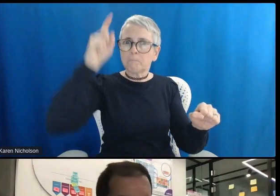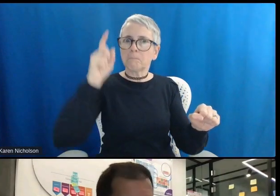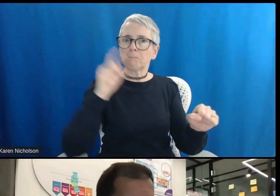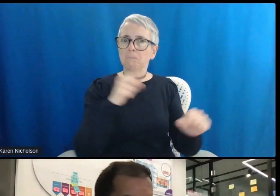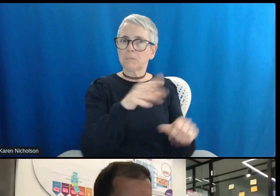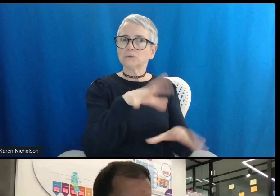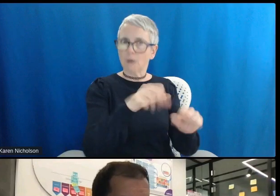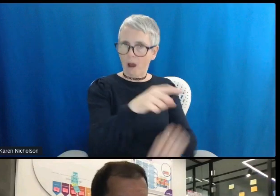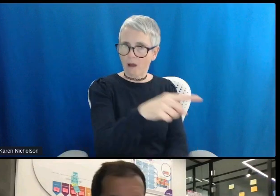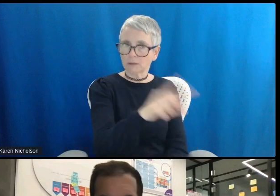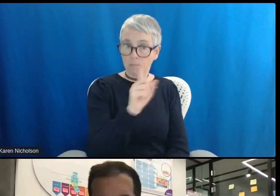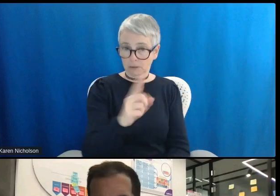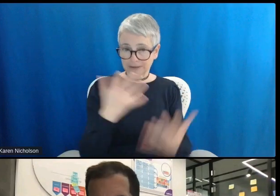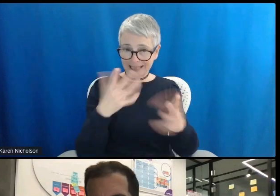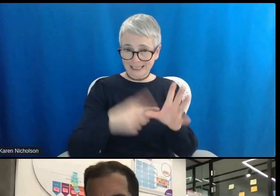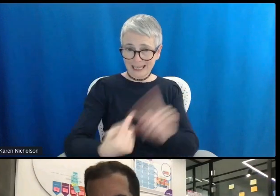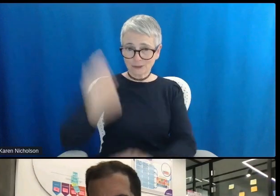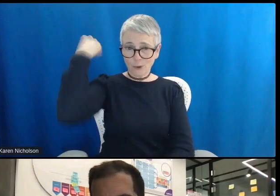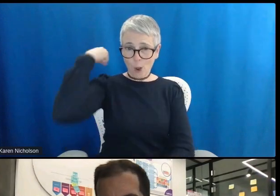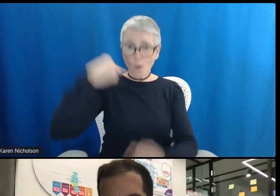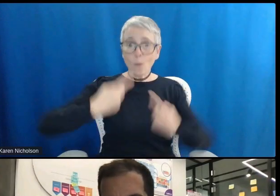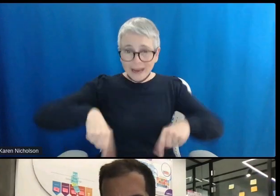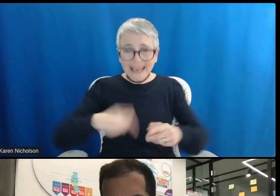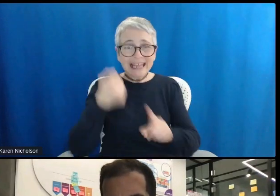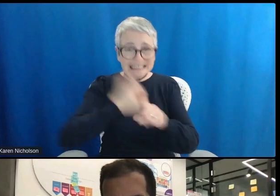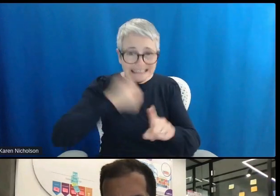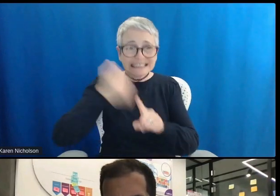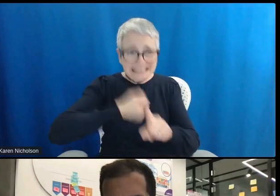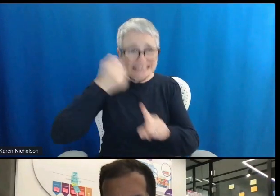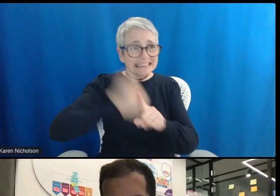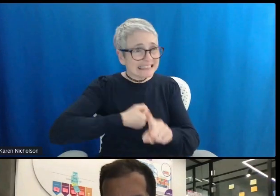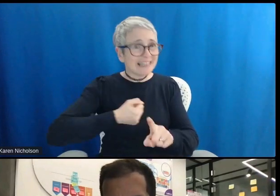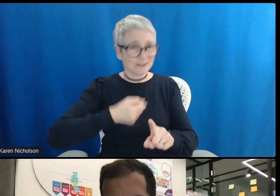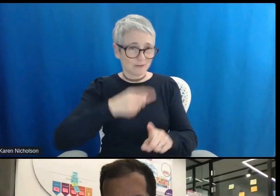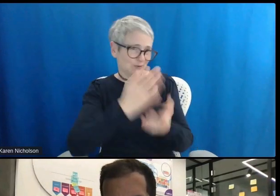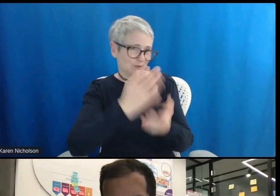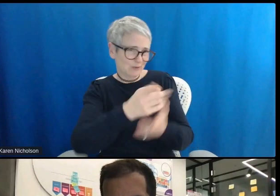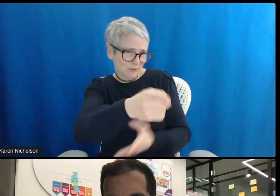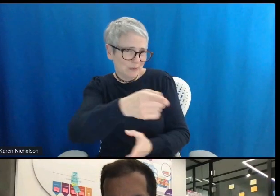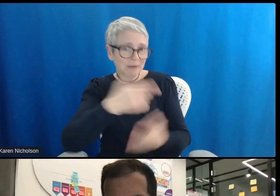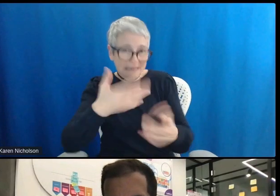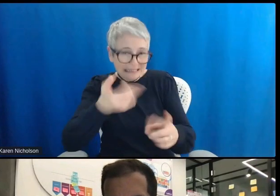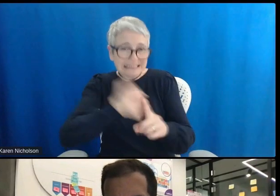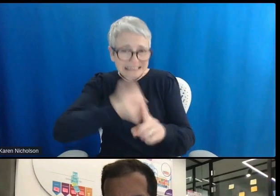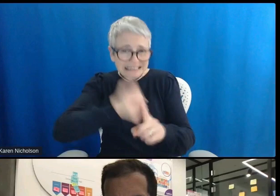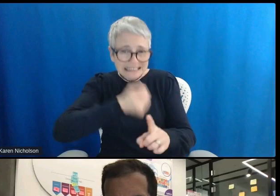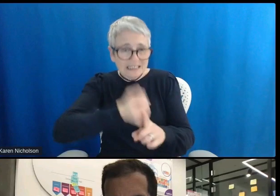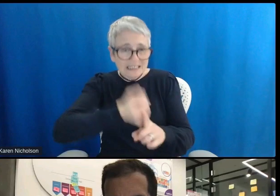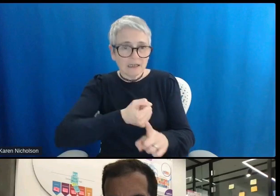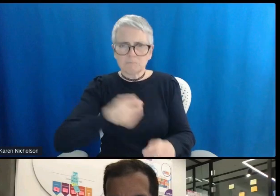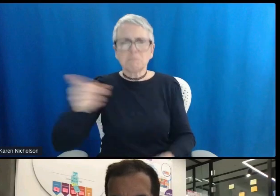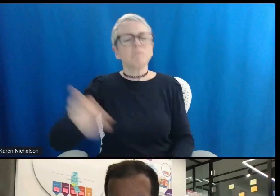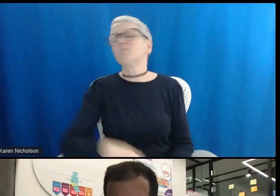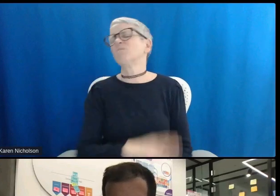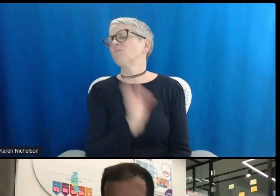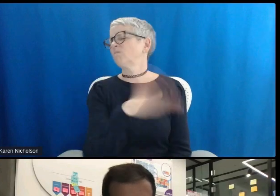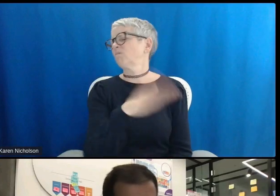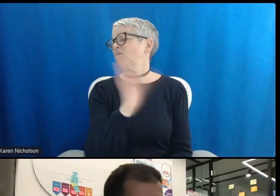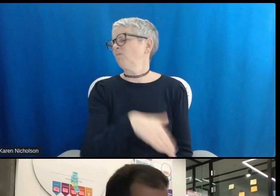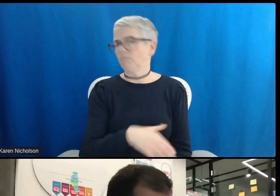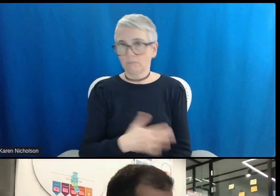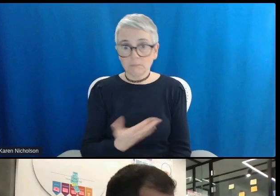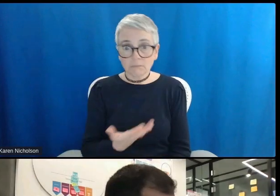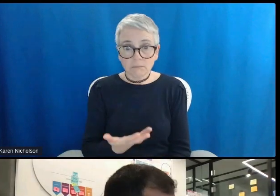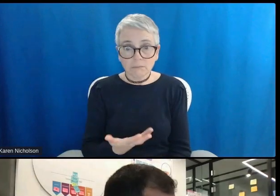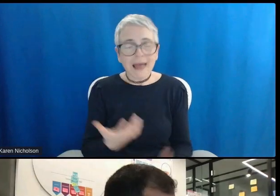the same thing. I'm sure you were saying the same thing, Kush, and they weren't listening. So there is something about thinking about how do we get them to really understand